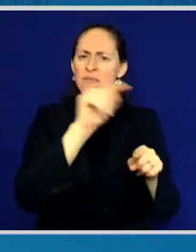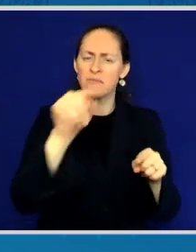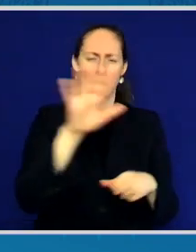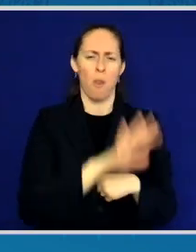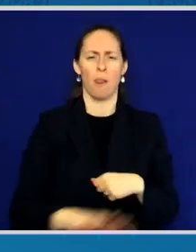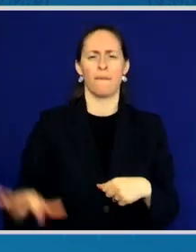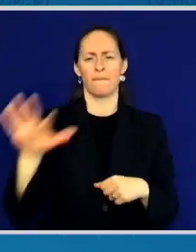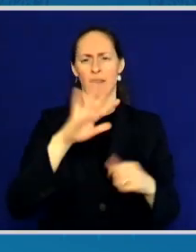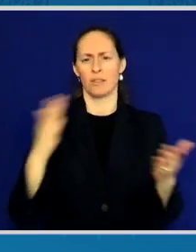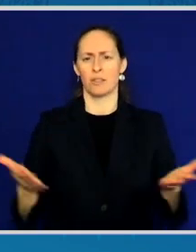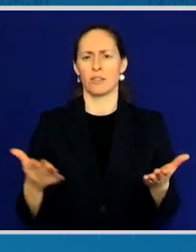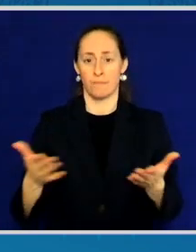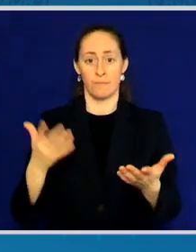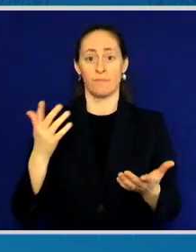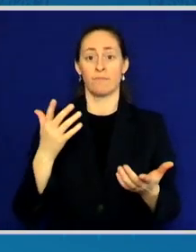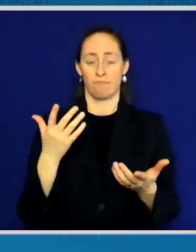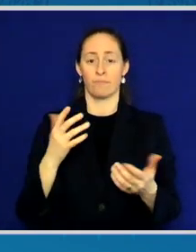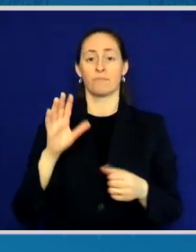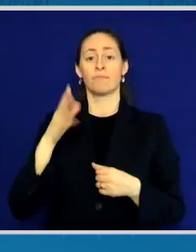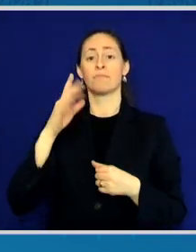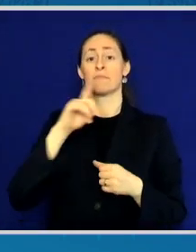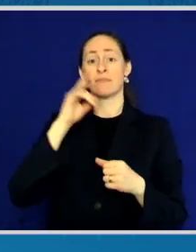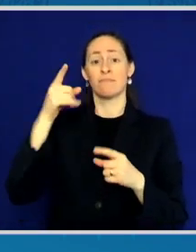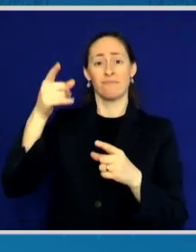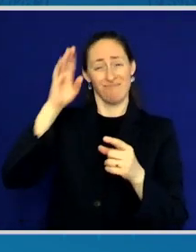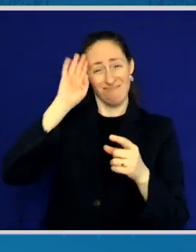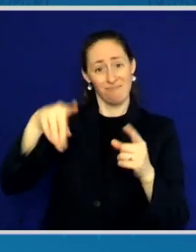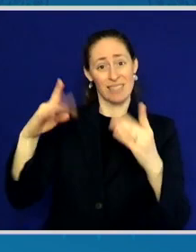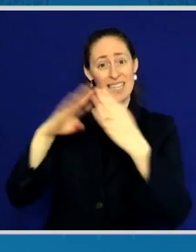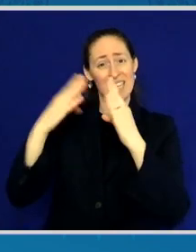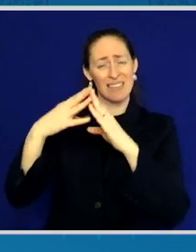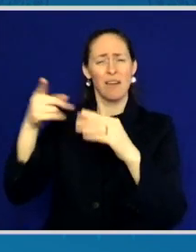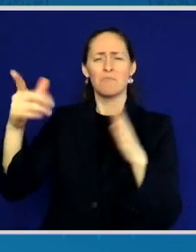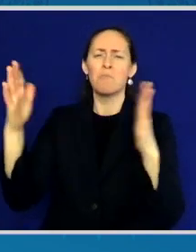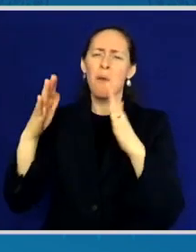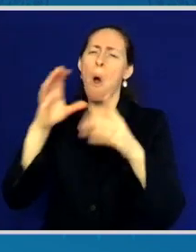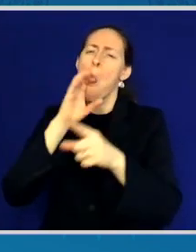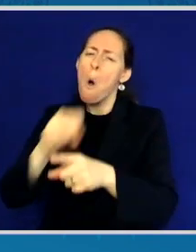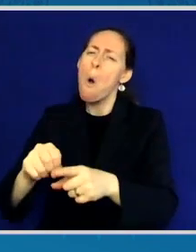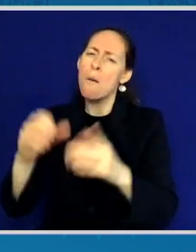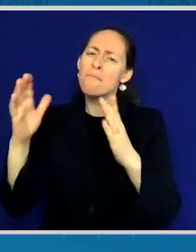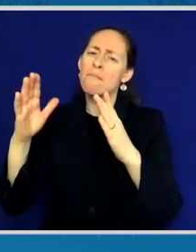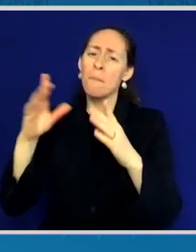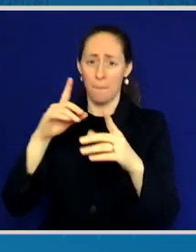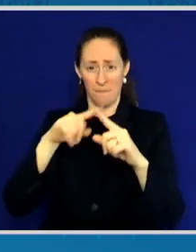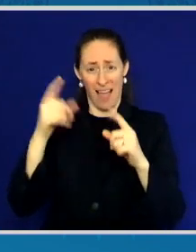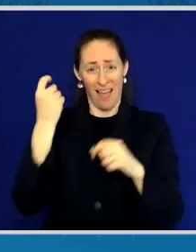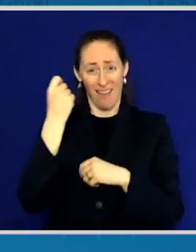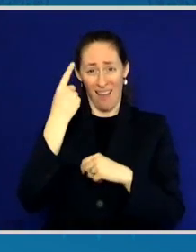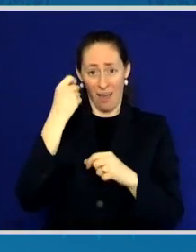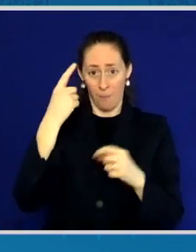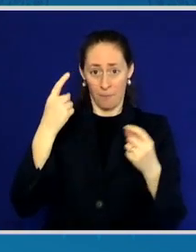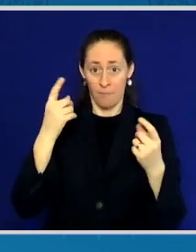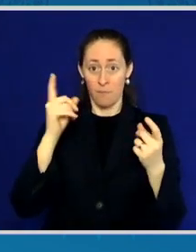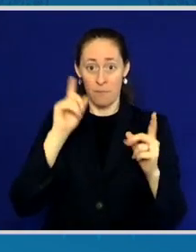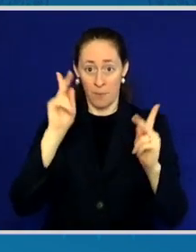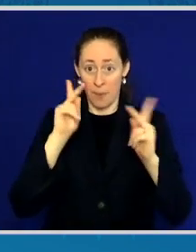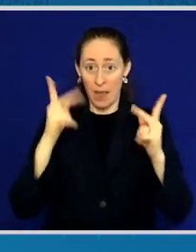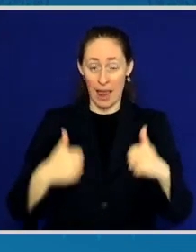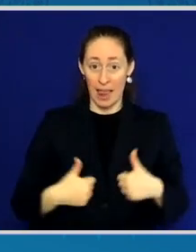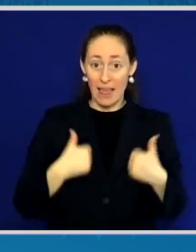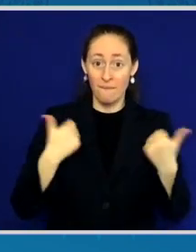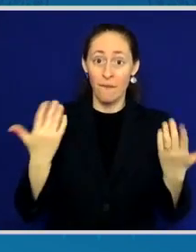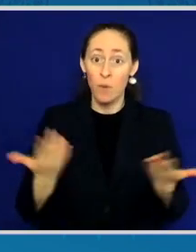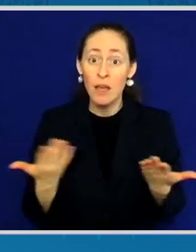you have a city like Cincinnati, which is an old city, and it's a wonderful city, but it is concentrated in the middle, lots of people live here. We also have